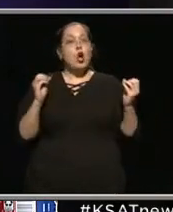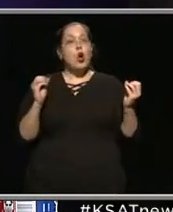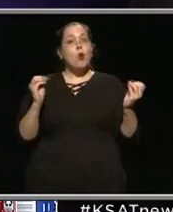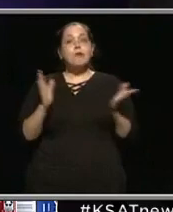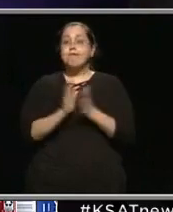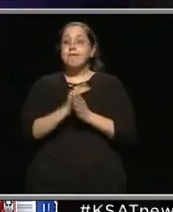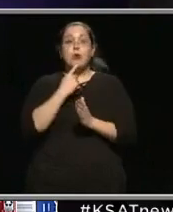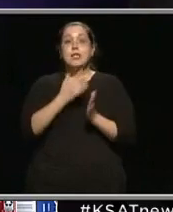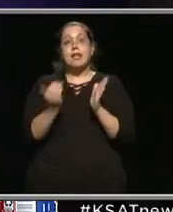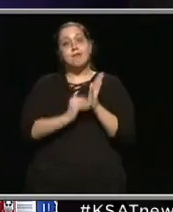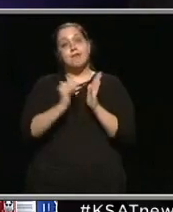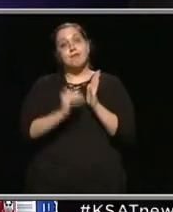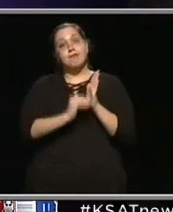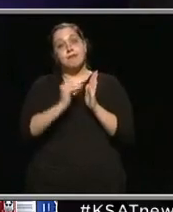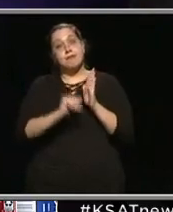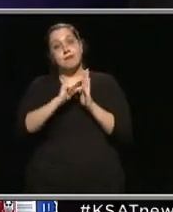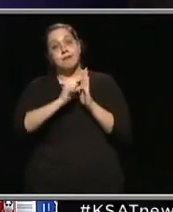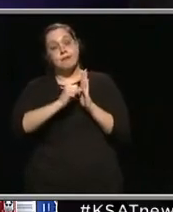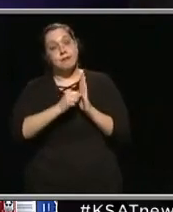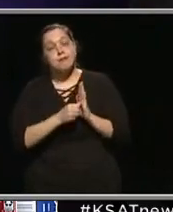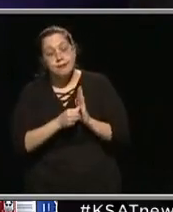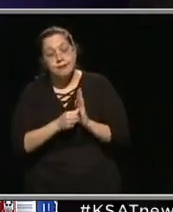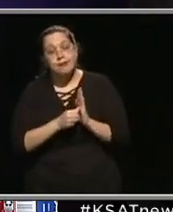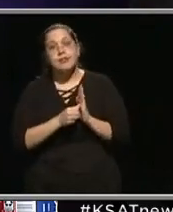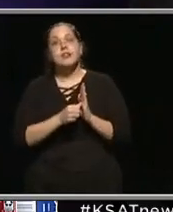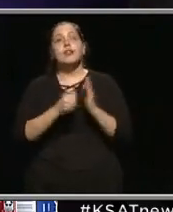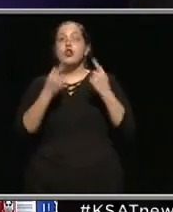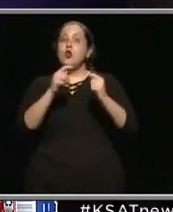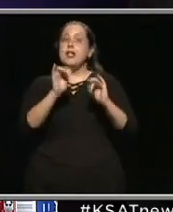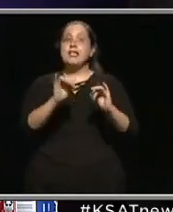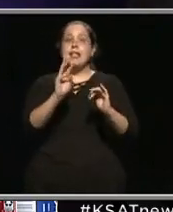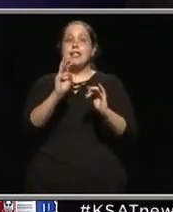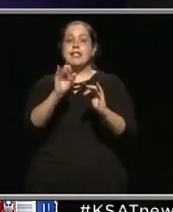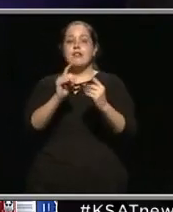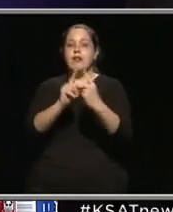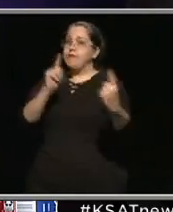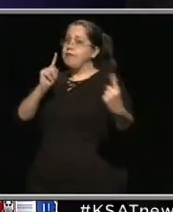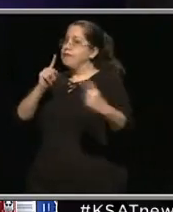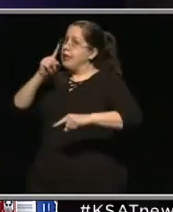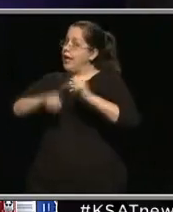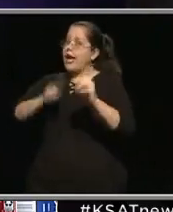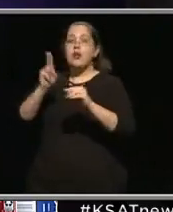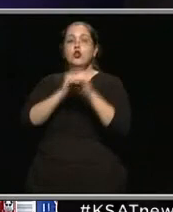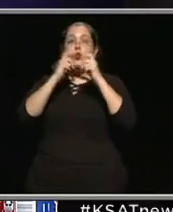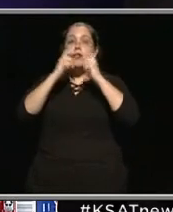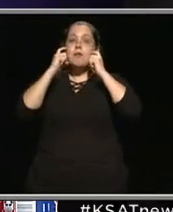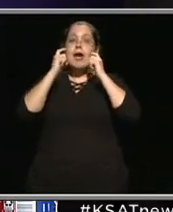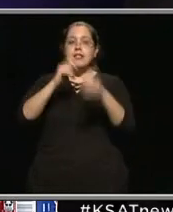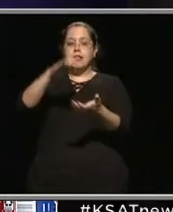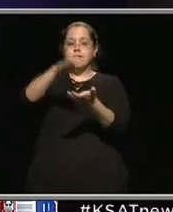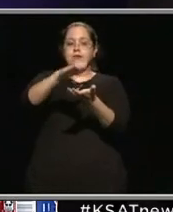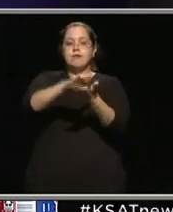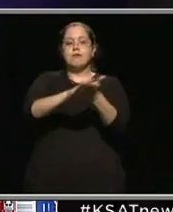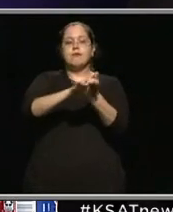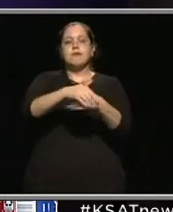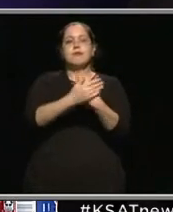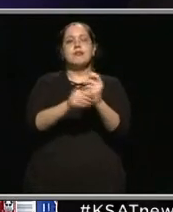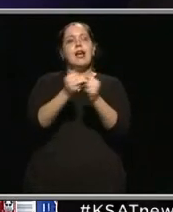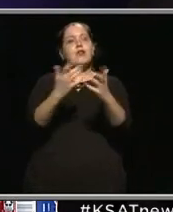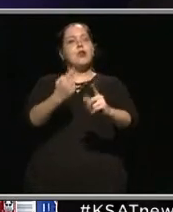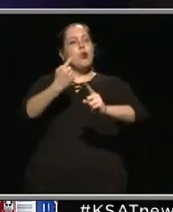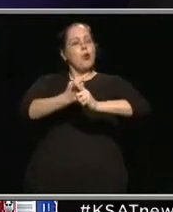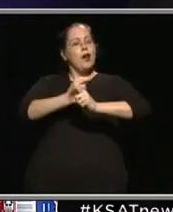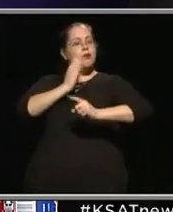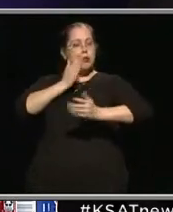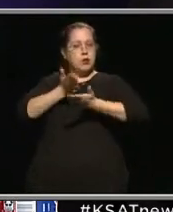know, we say it over and over, but try to stay 6 feet apart. If you can't, put the face mask on and sanitize and make everything go right, and